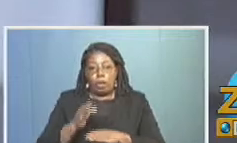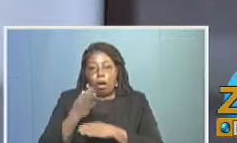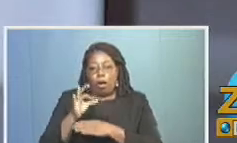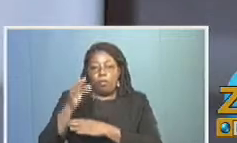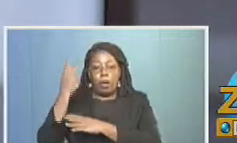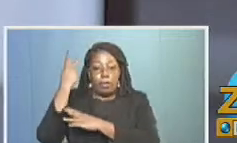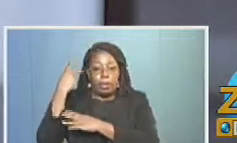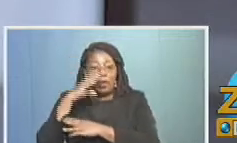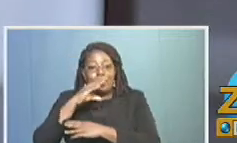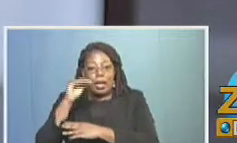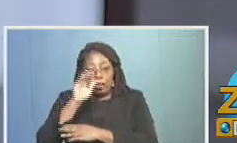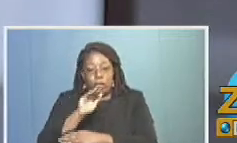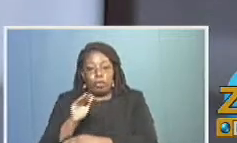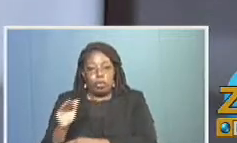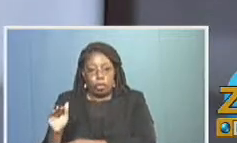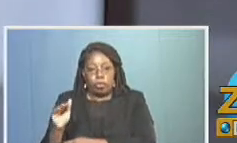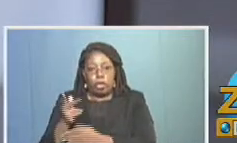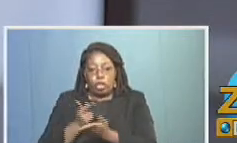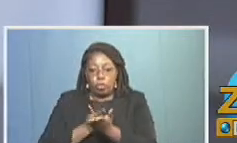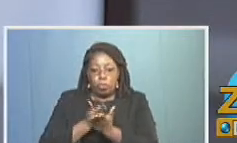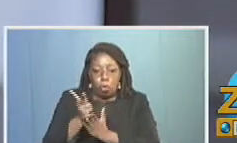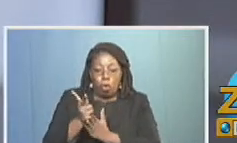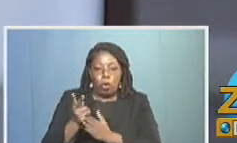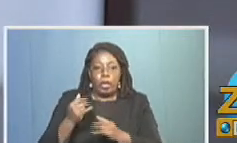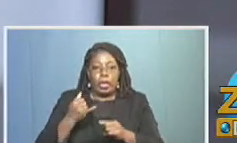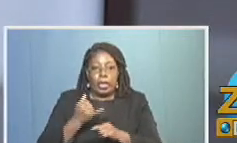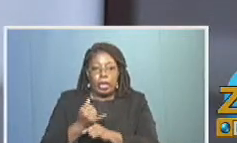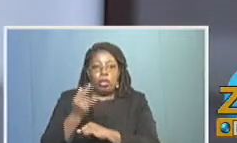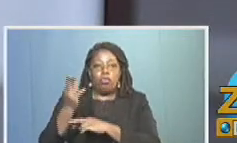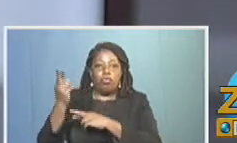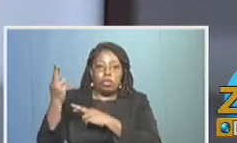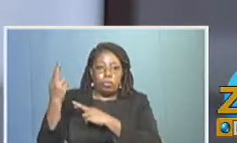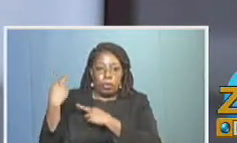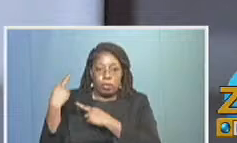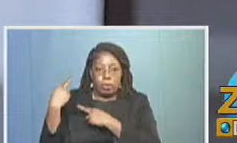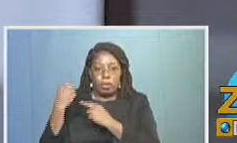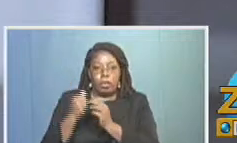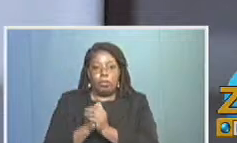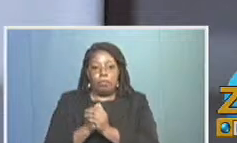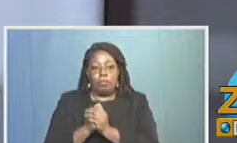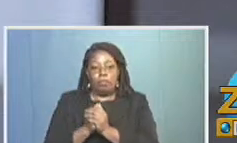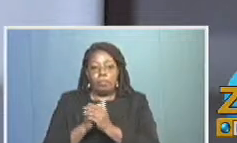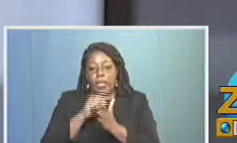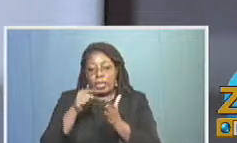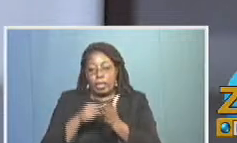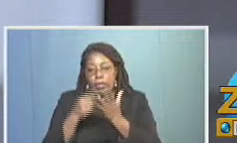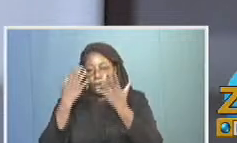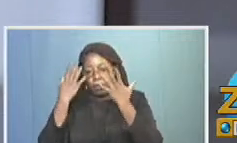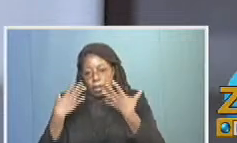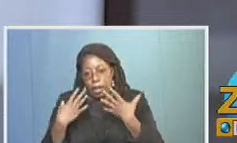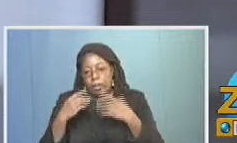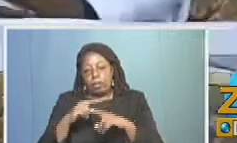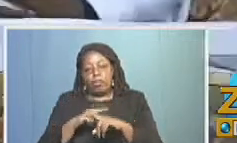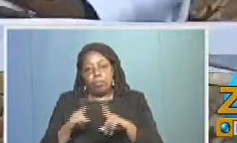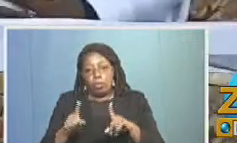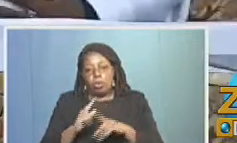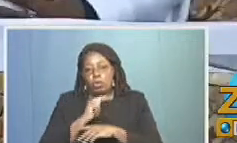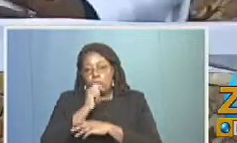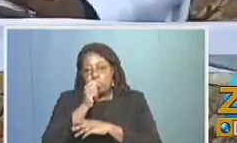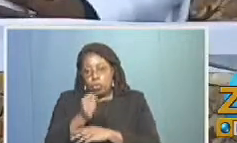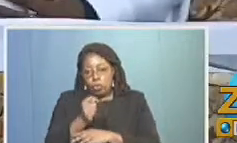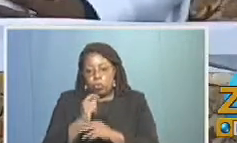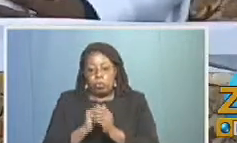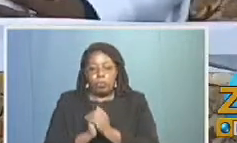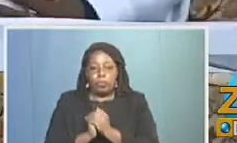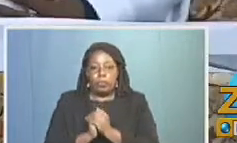children is pure irresponsibility. This is sad, but it is true.